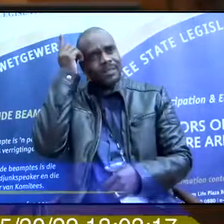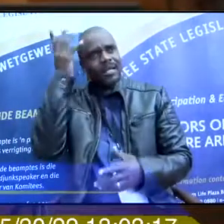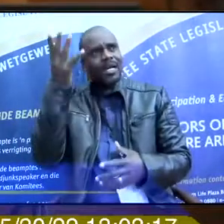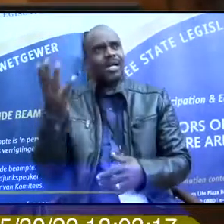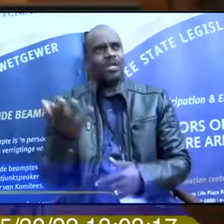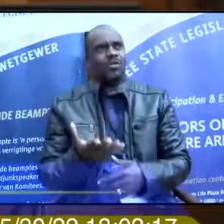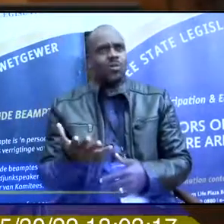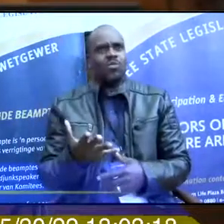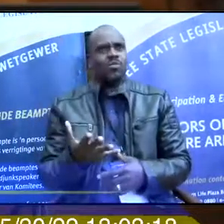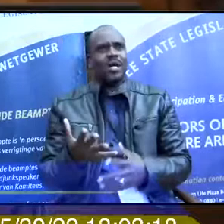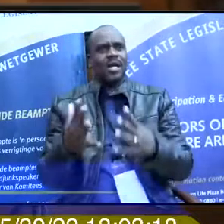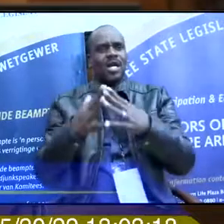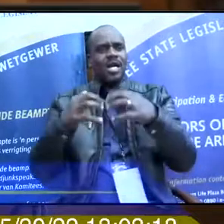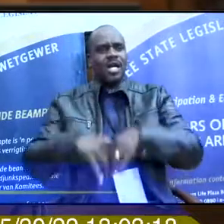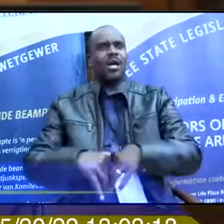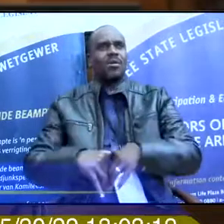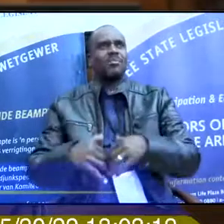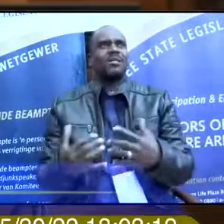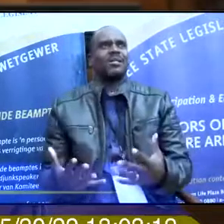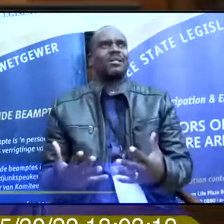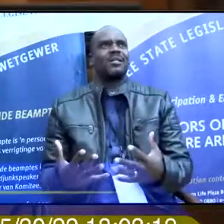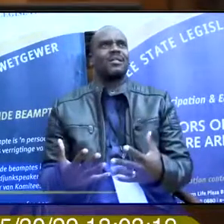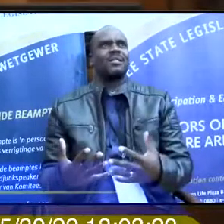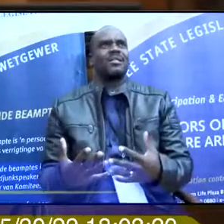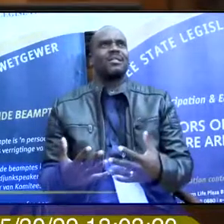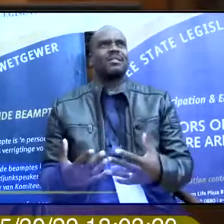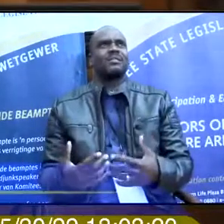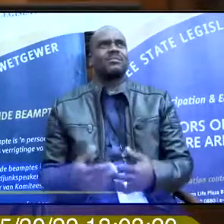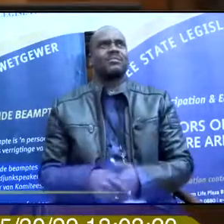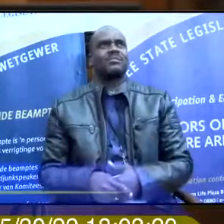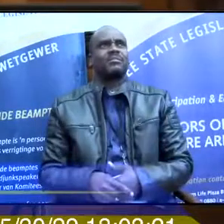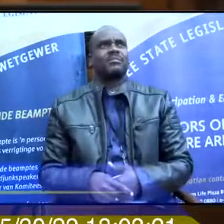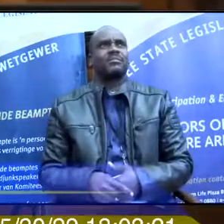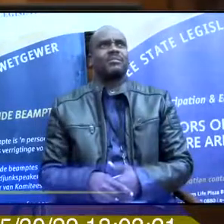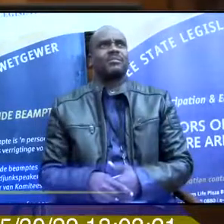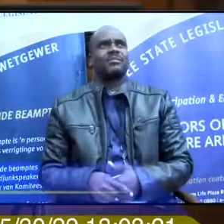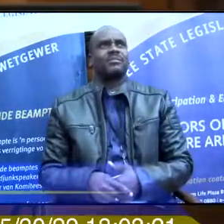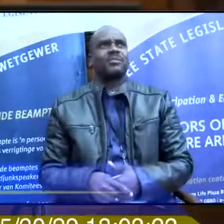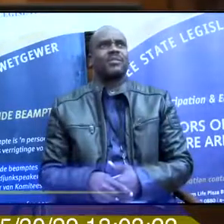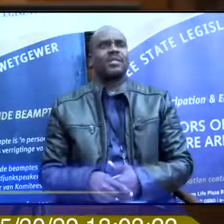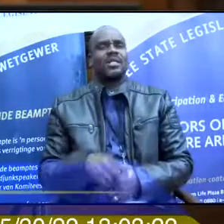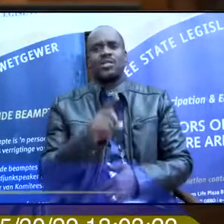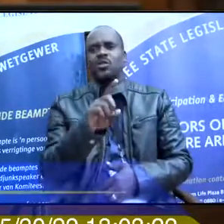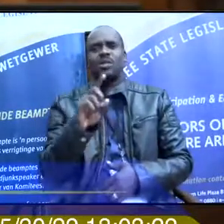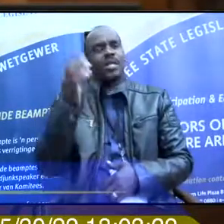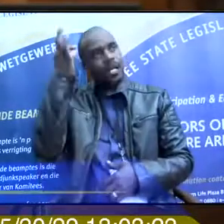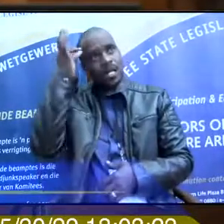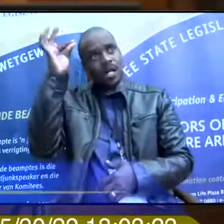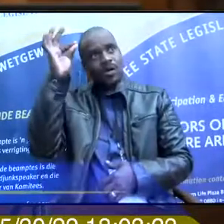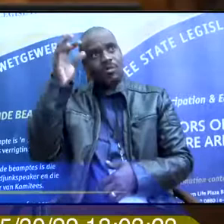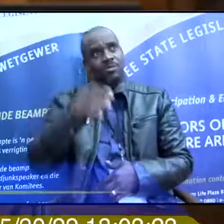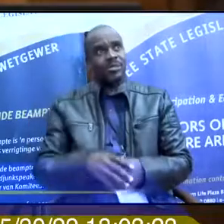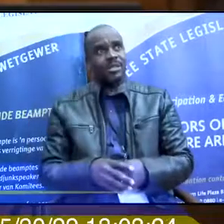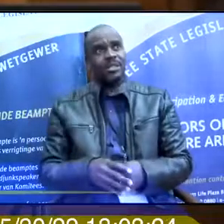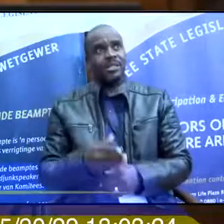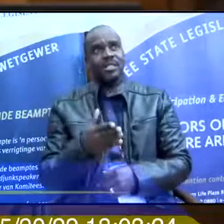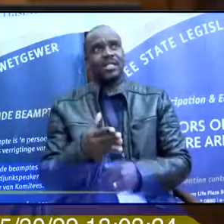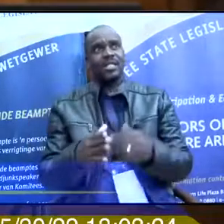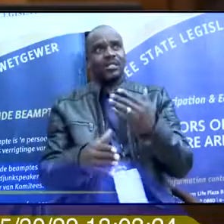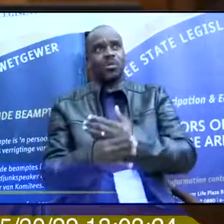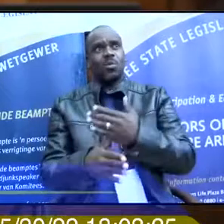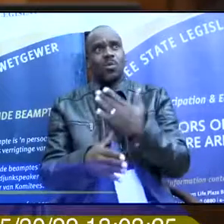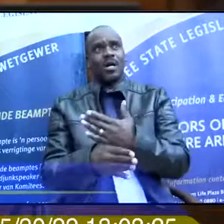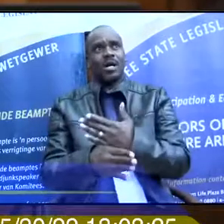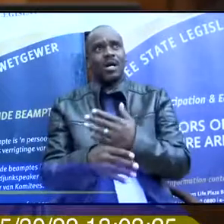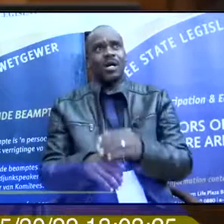the damage occurred and how severe it was we have noted the government announced a number of measures